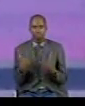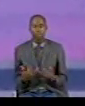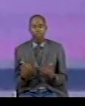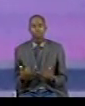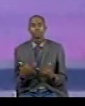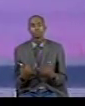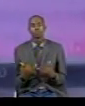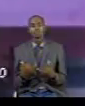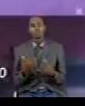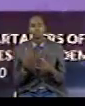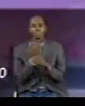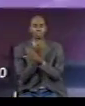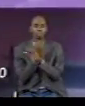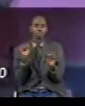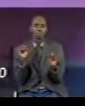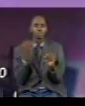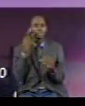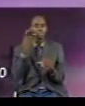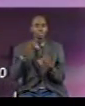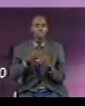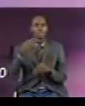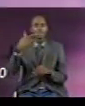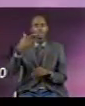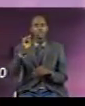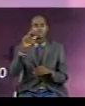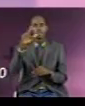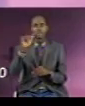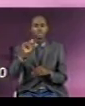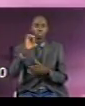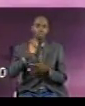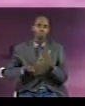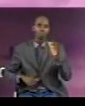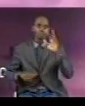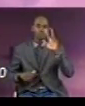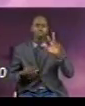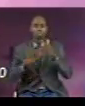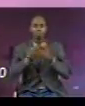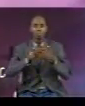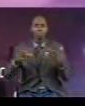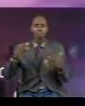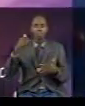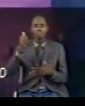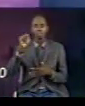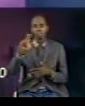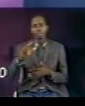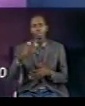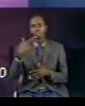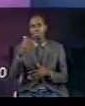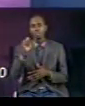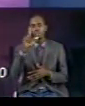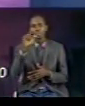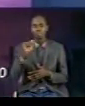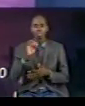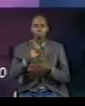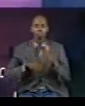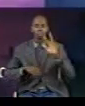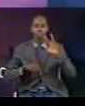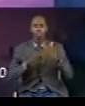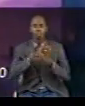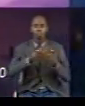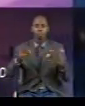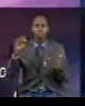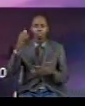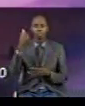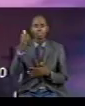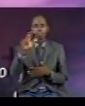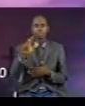Galatians chapter 3. I'm reading from verse 13. Galatians chapter 3. Reading from verse